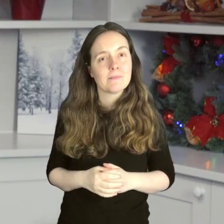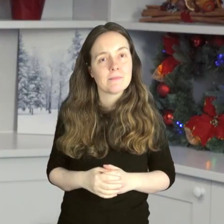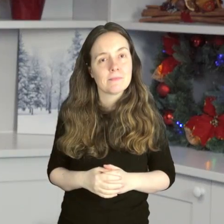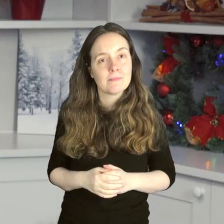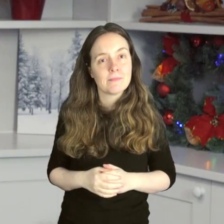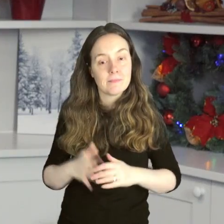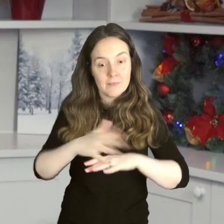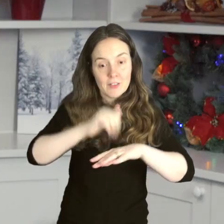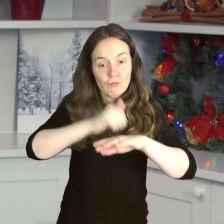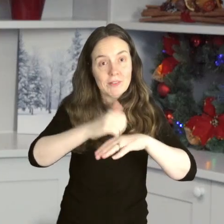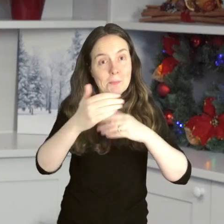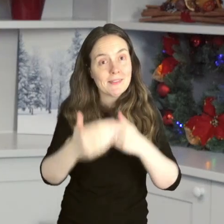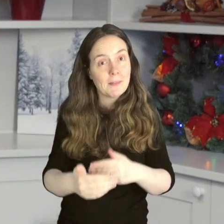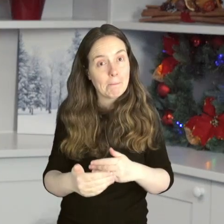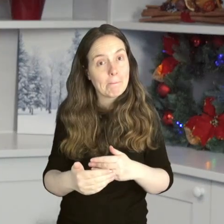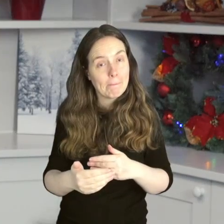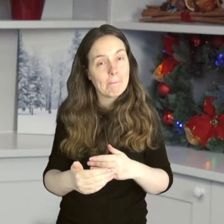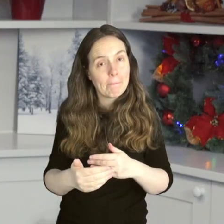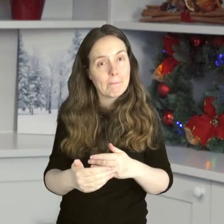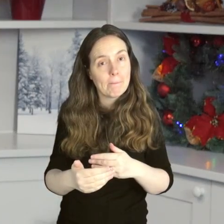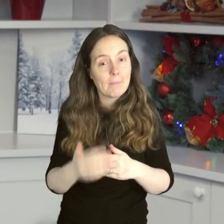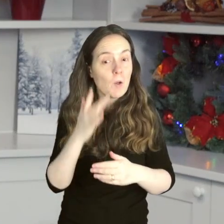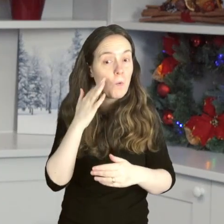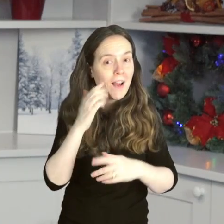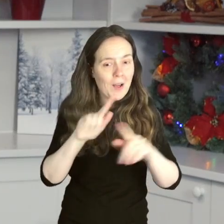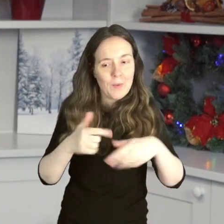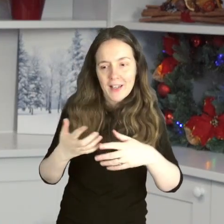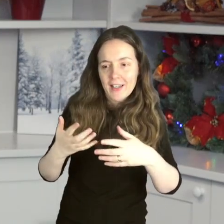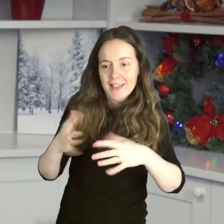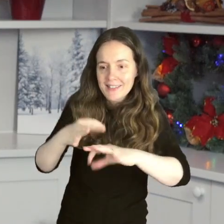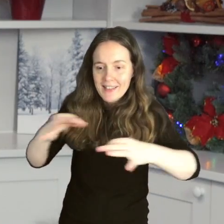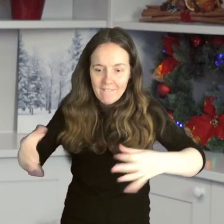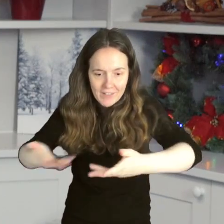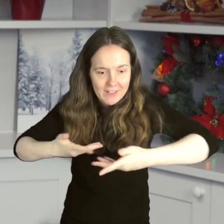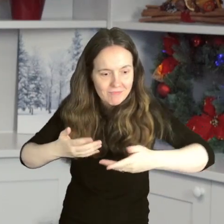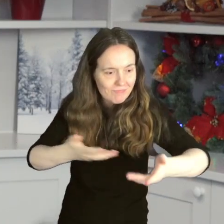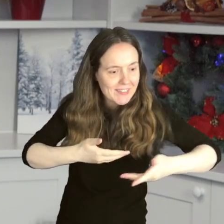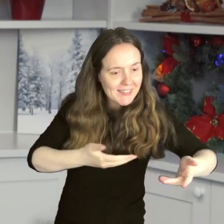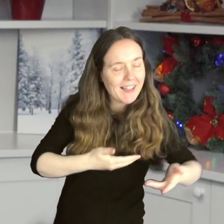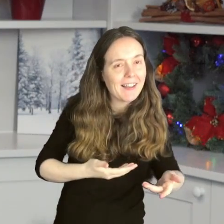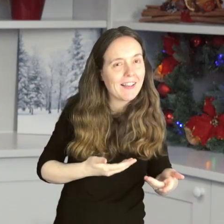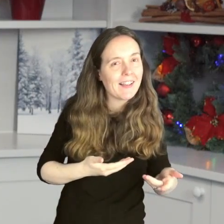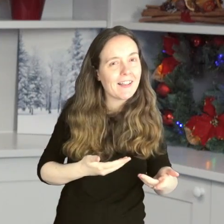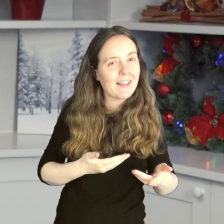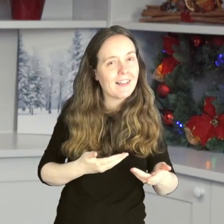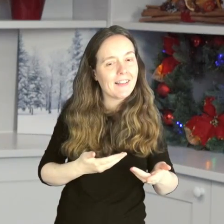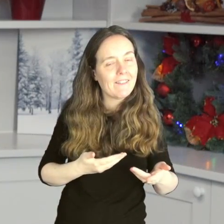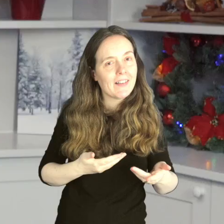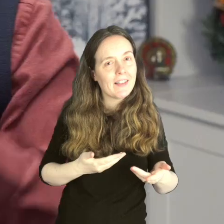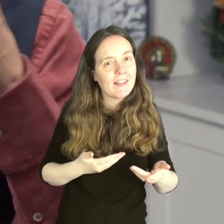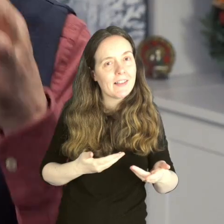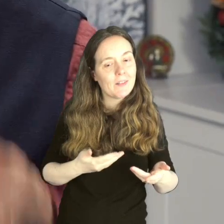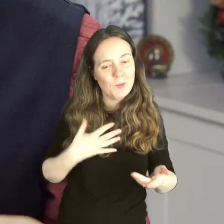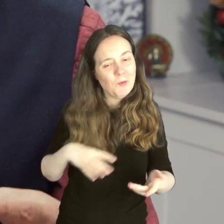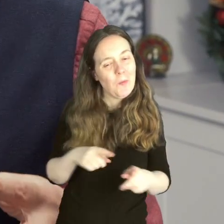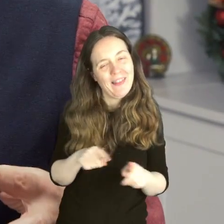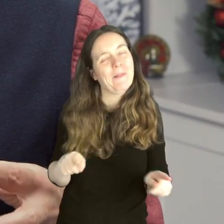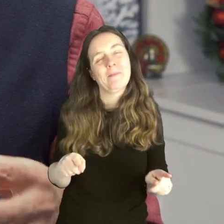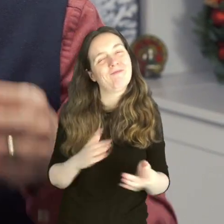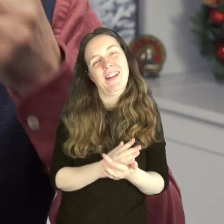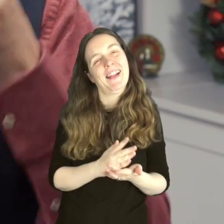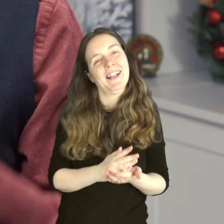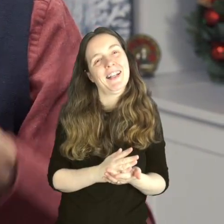At Christmas time, when we receive gifts we don't really need,